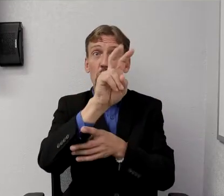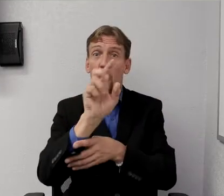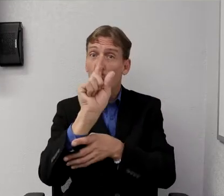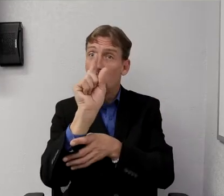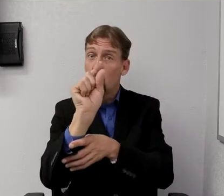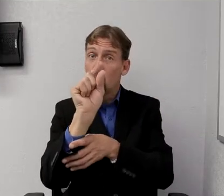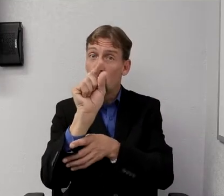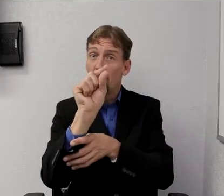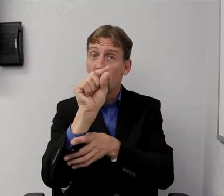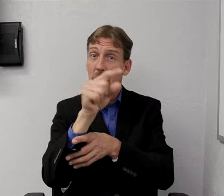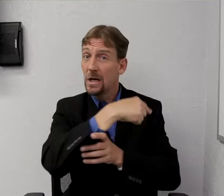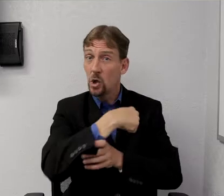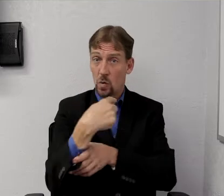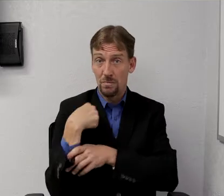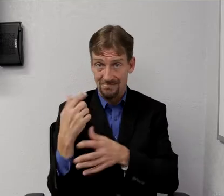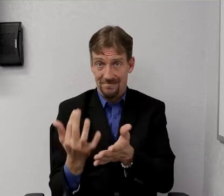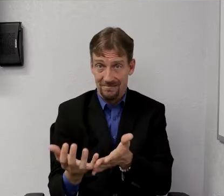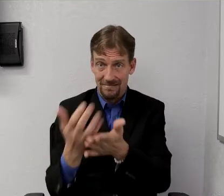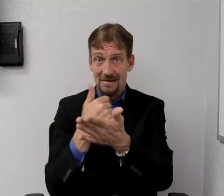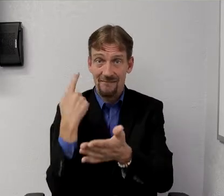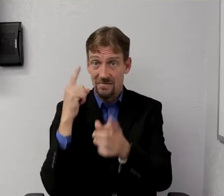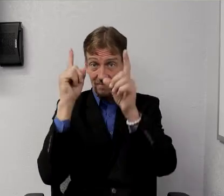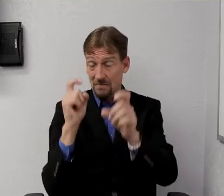1,220 specimens that we've collected,